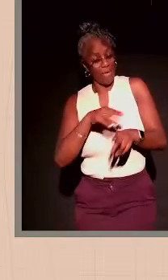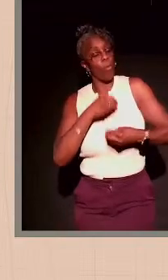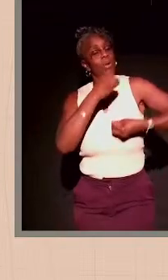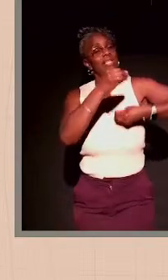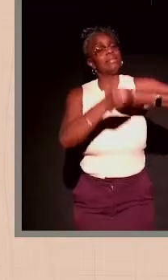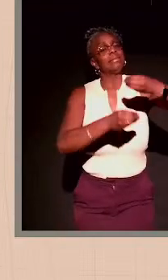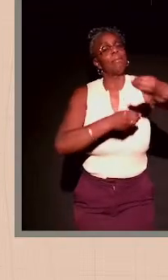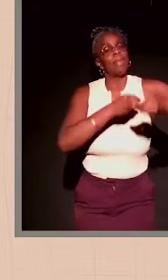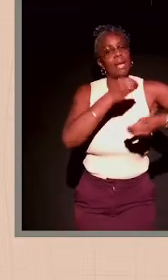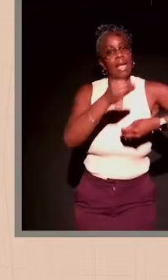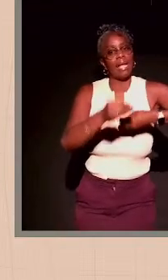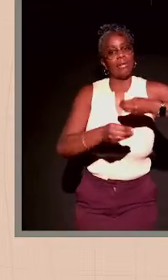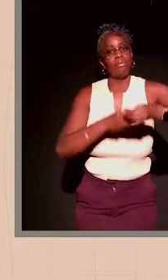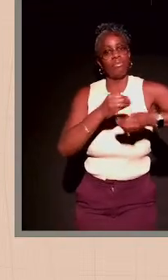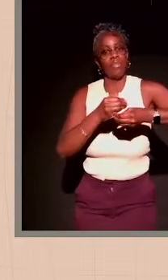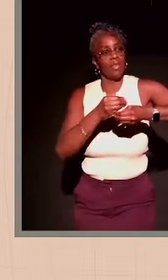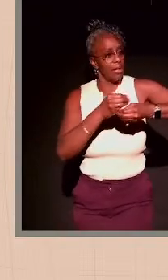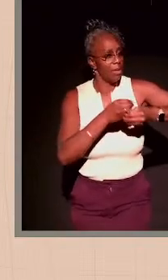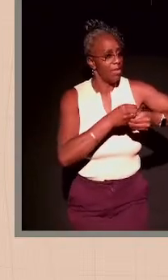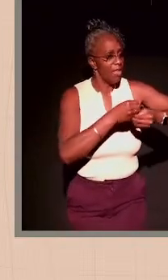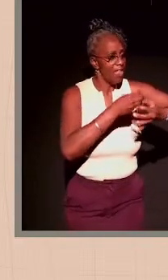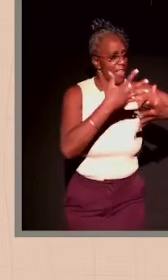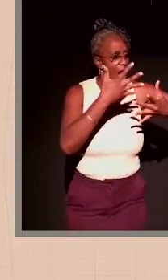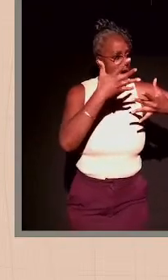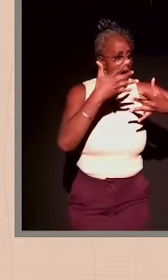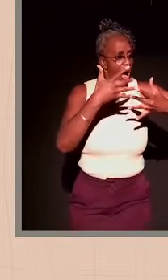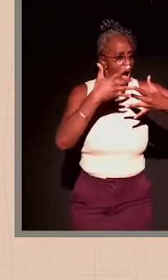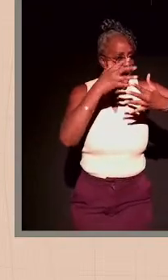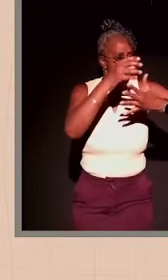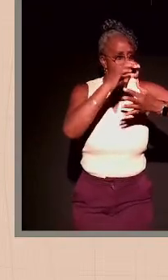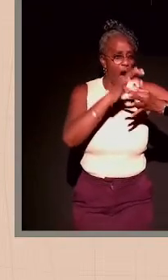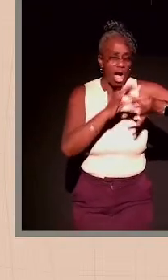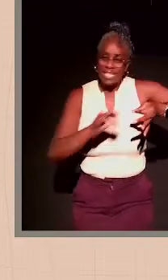the architecture of double wide.